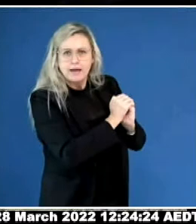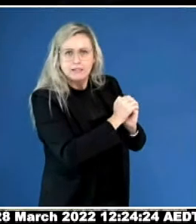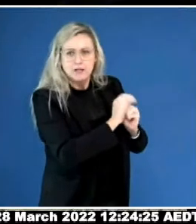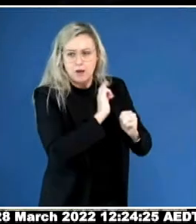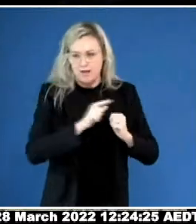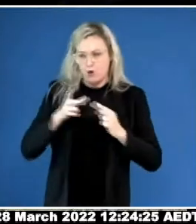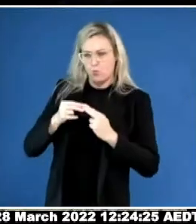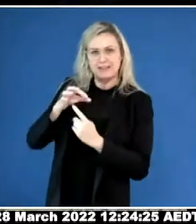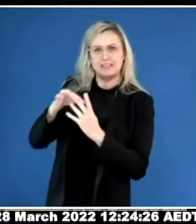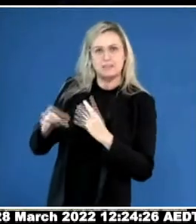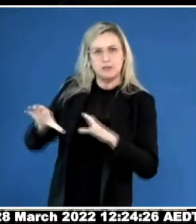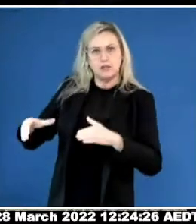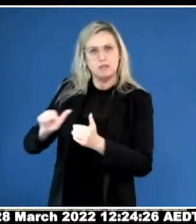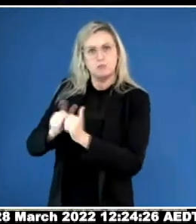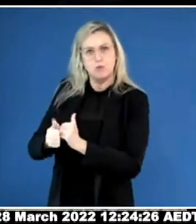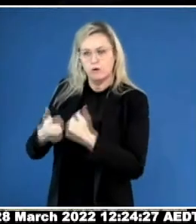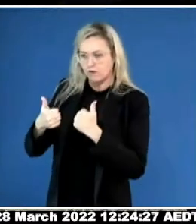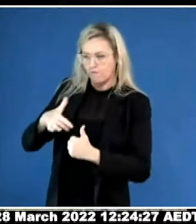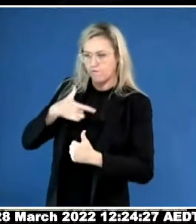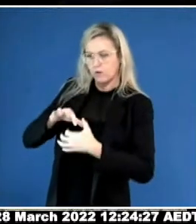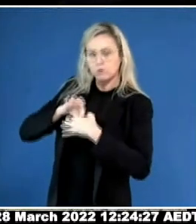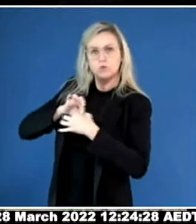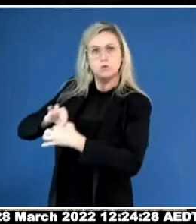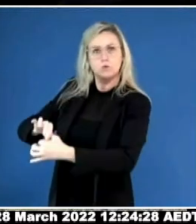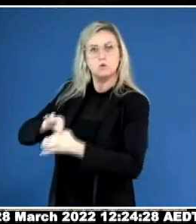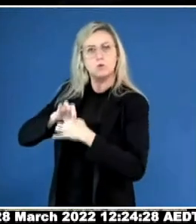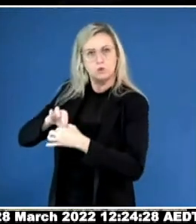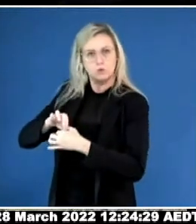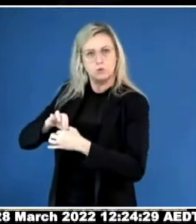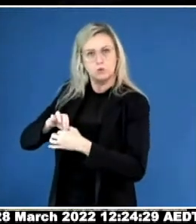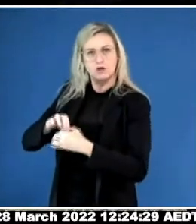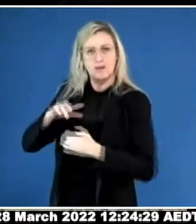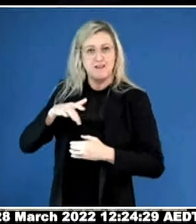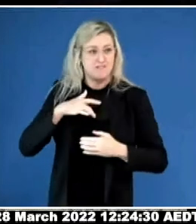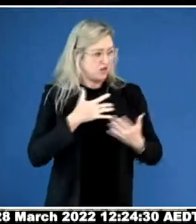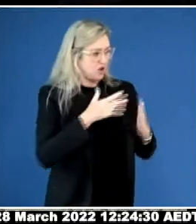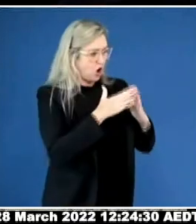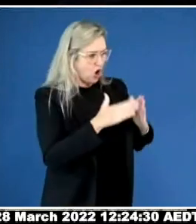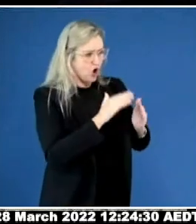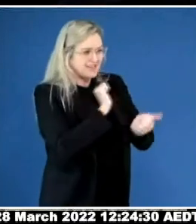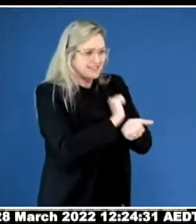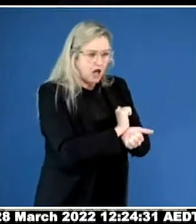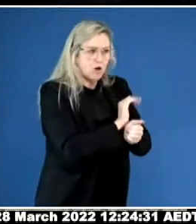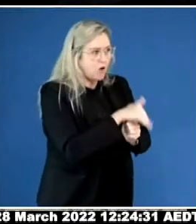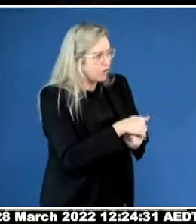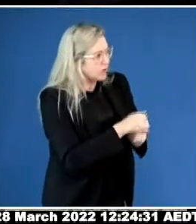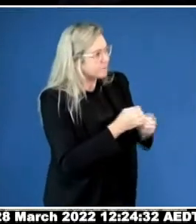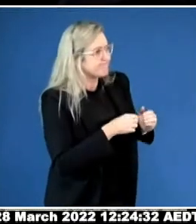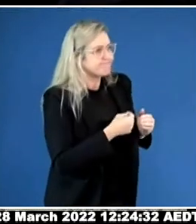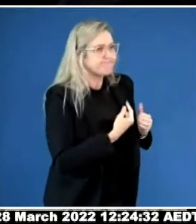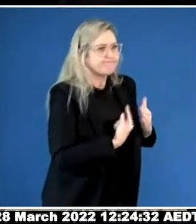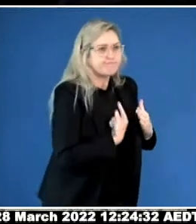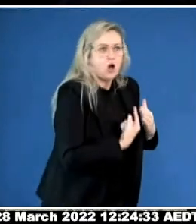with that outside world. So you're not purely locked up in the home and being disconnected from everything,